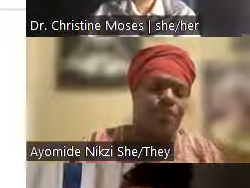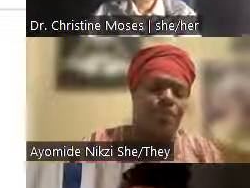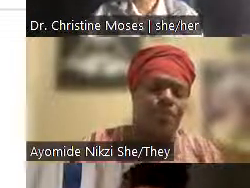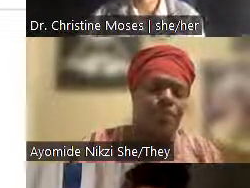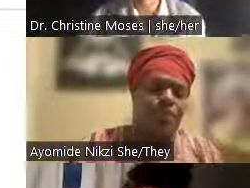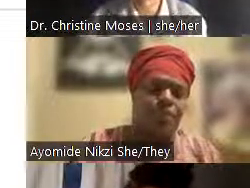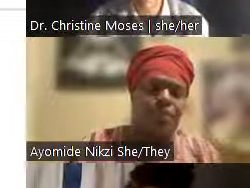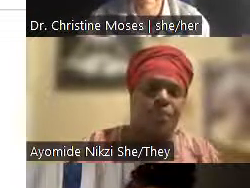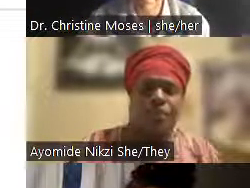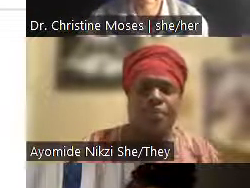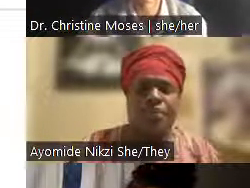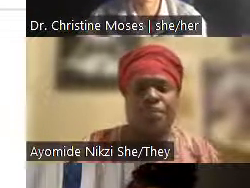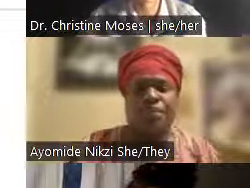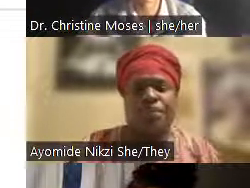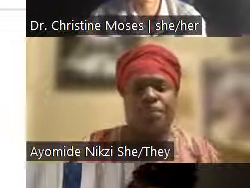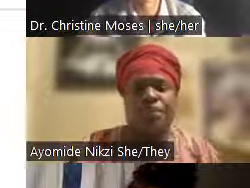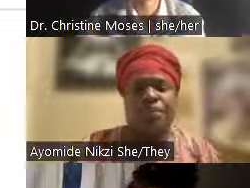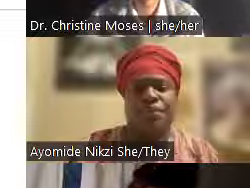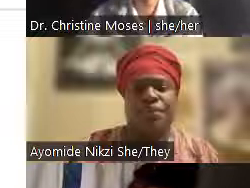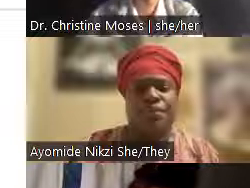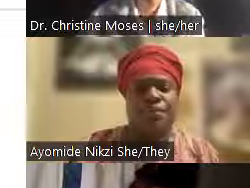Guidelines for social media.